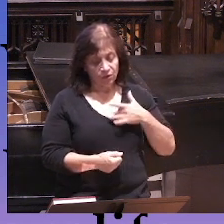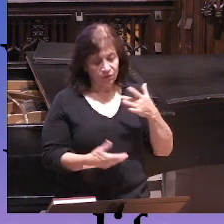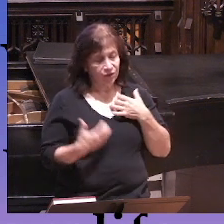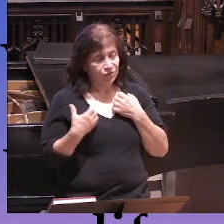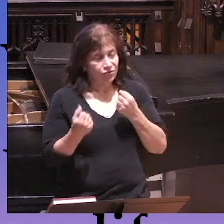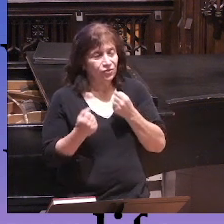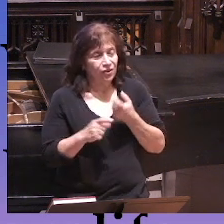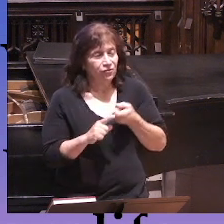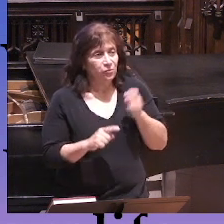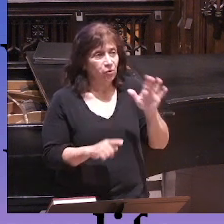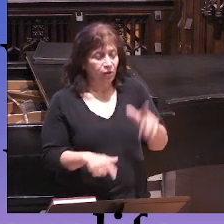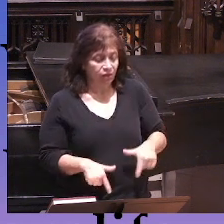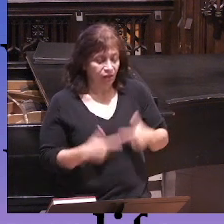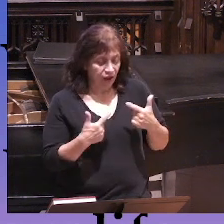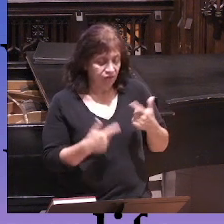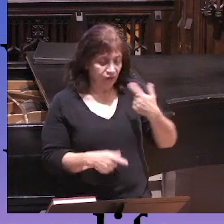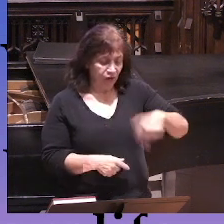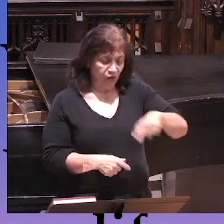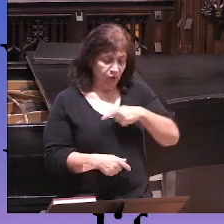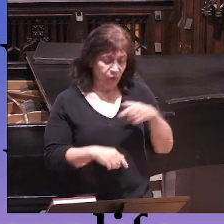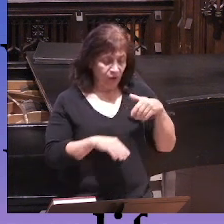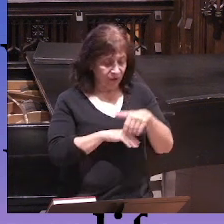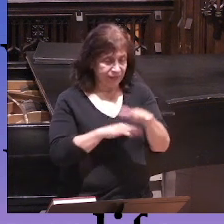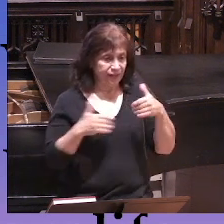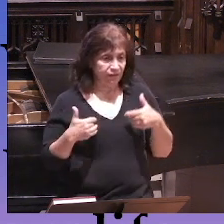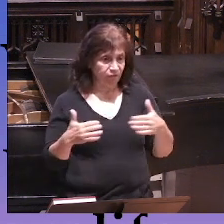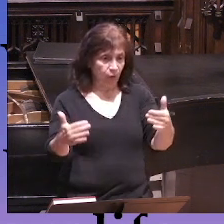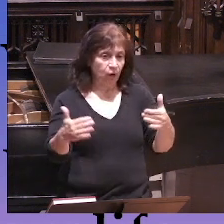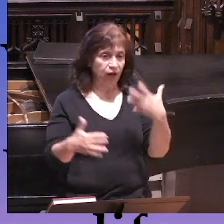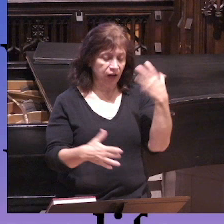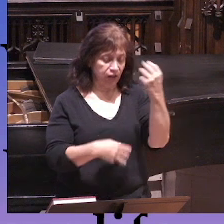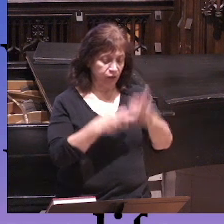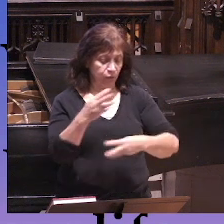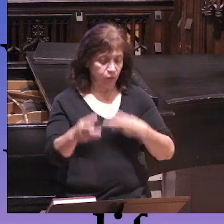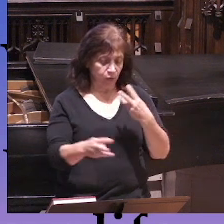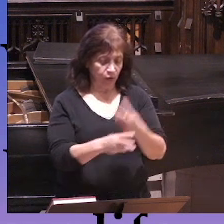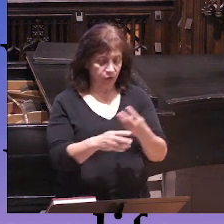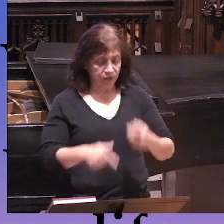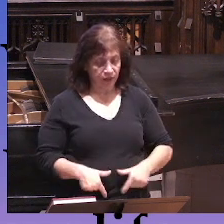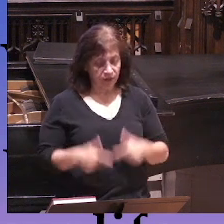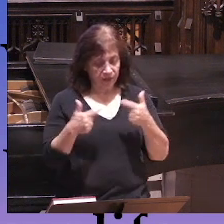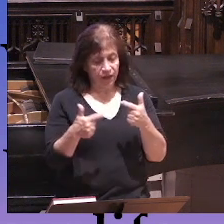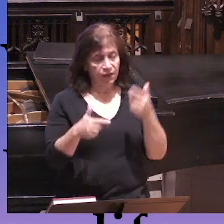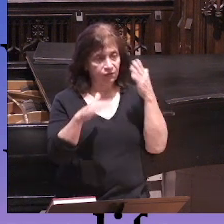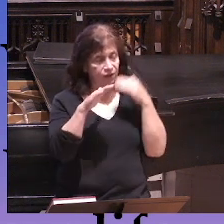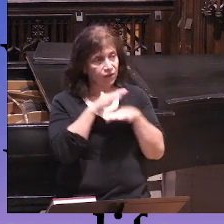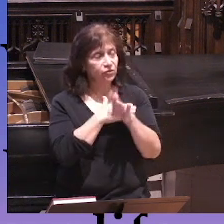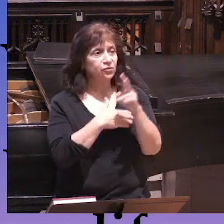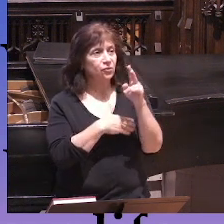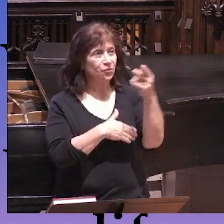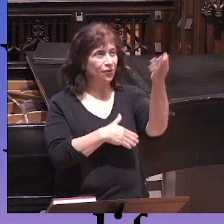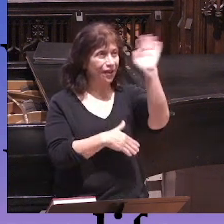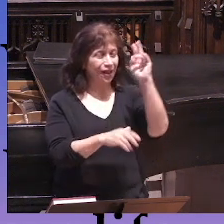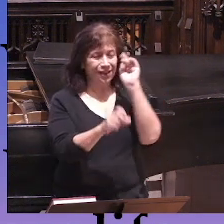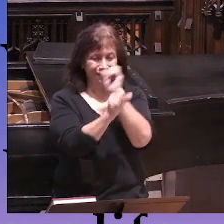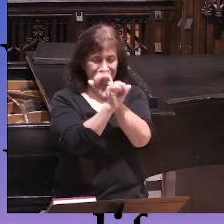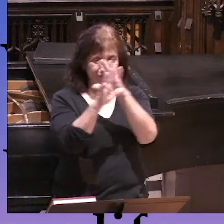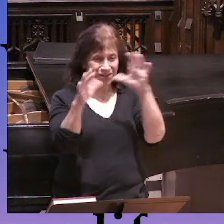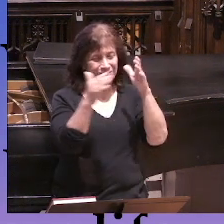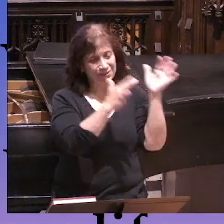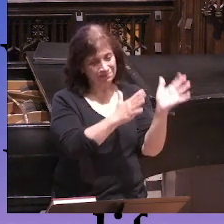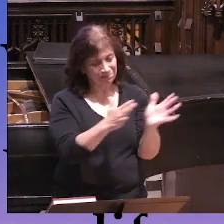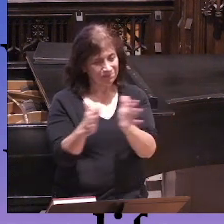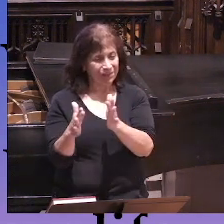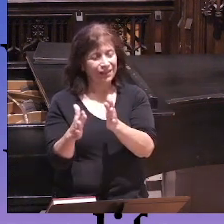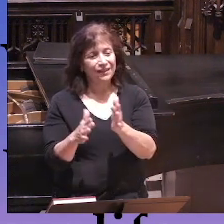by your life. We are sent forth into this world to live into the visions God has laid